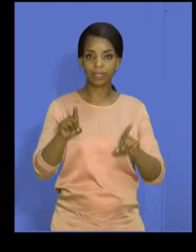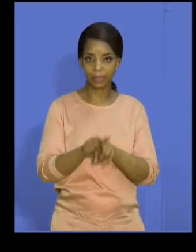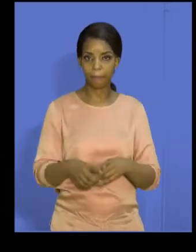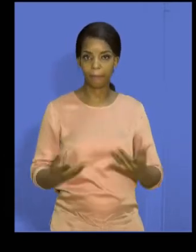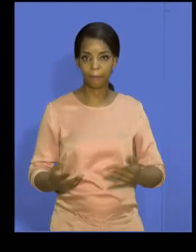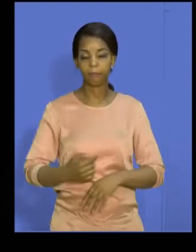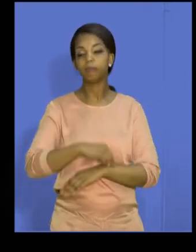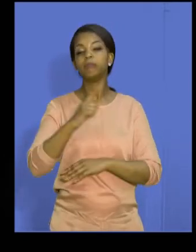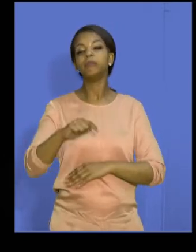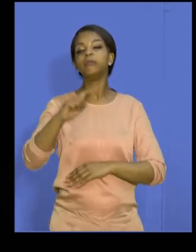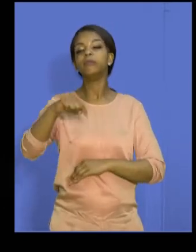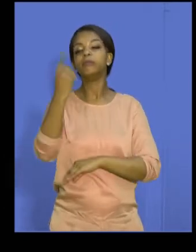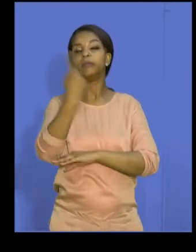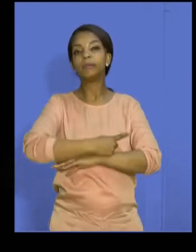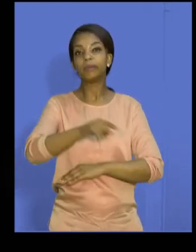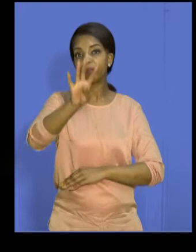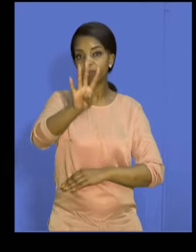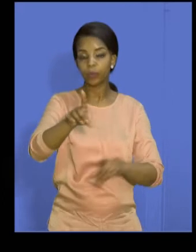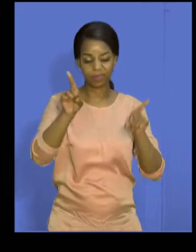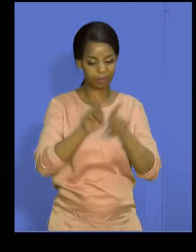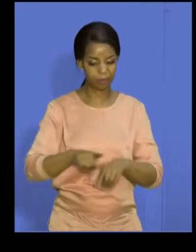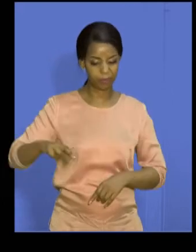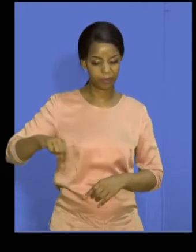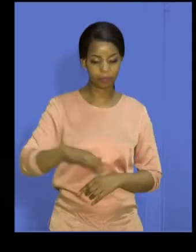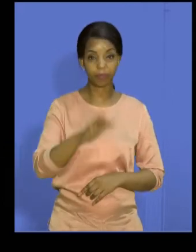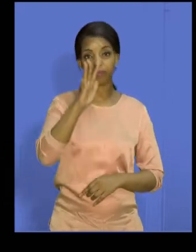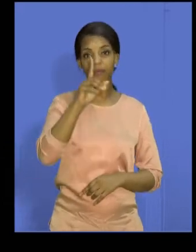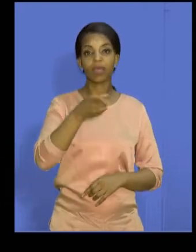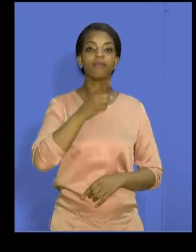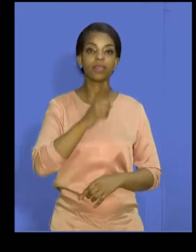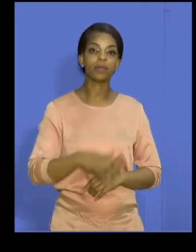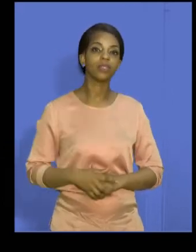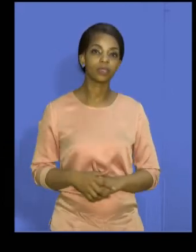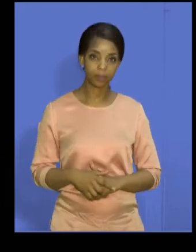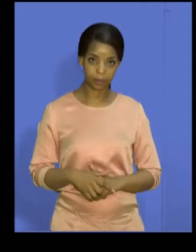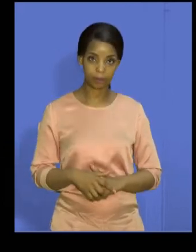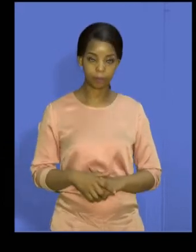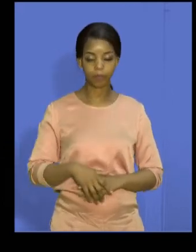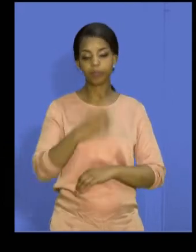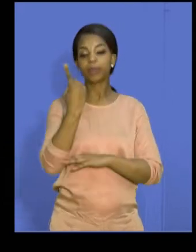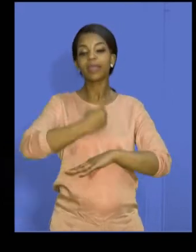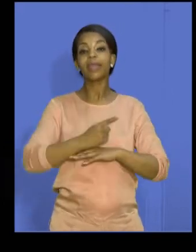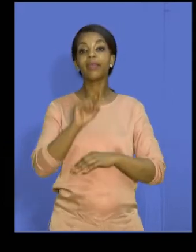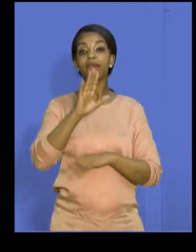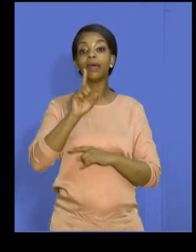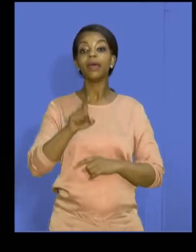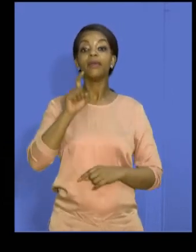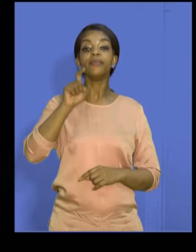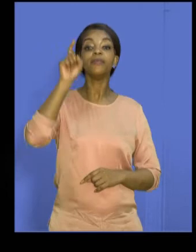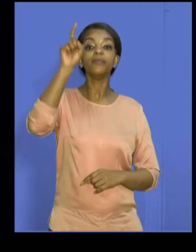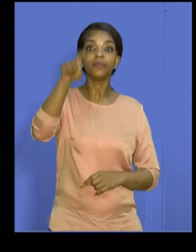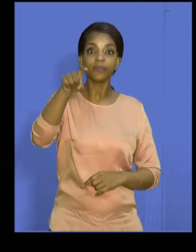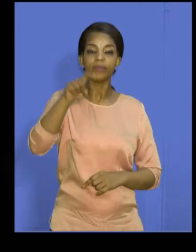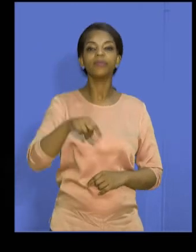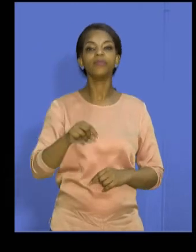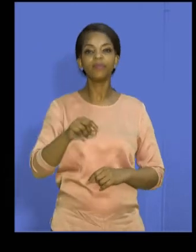they walk 5,000 steps as well. Day 5, they walk 5,000 steps. So you can see that